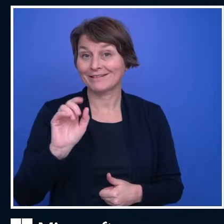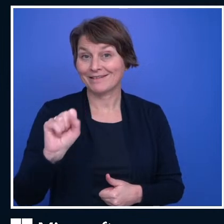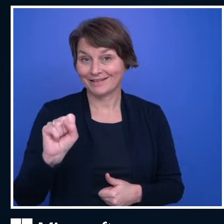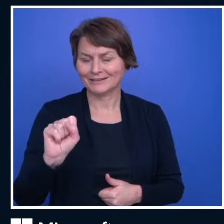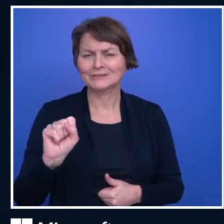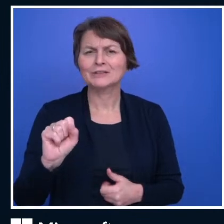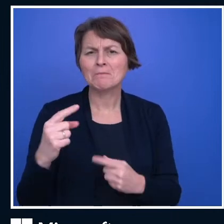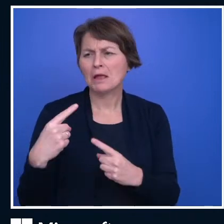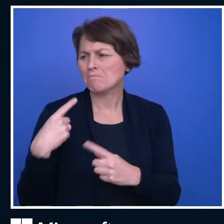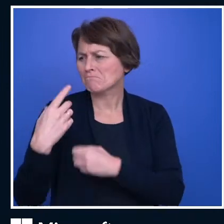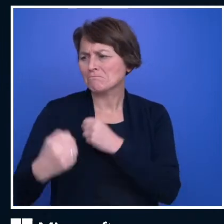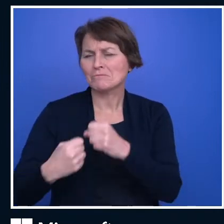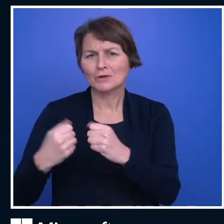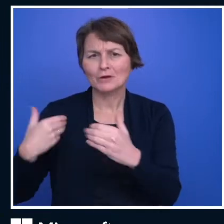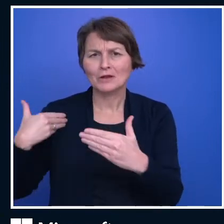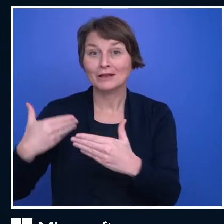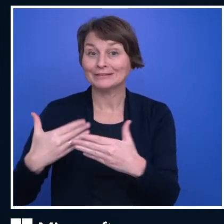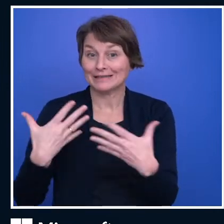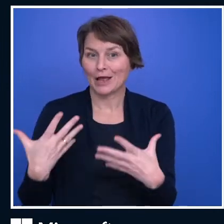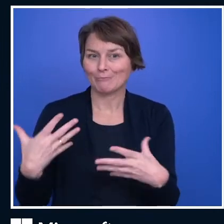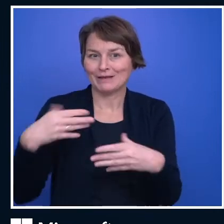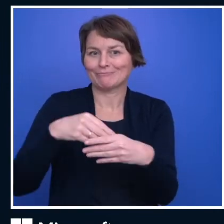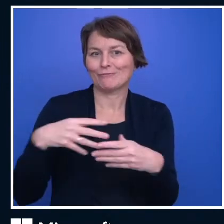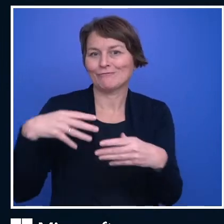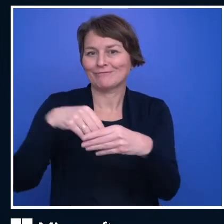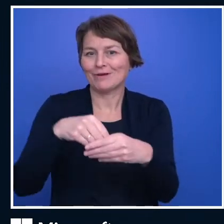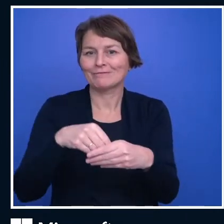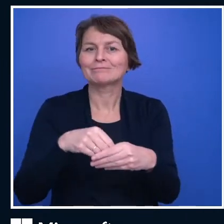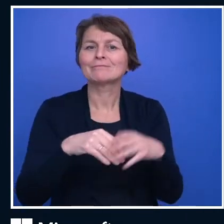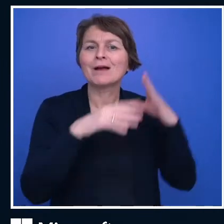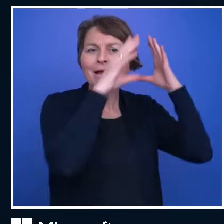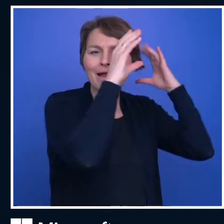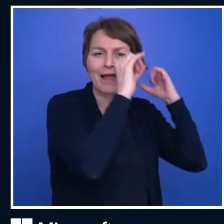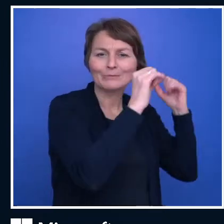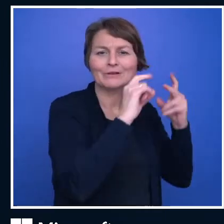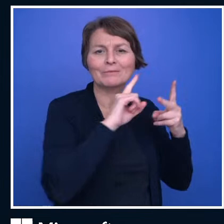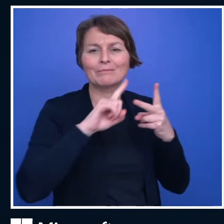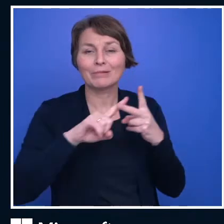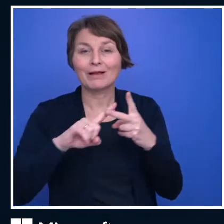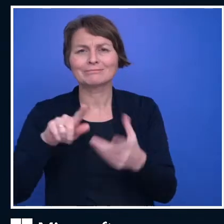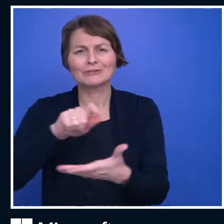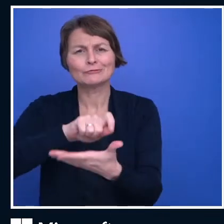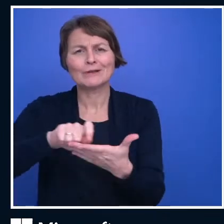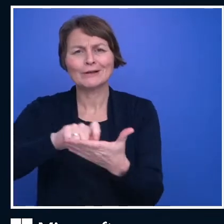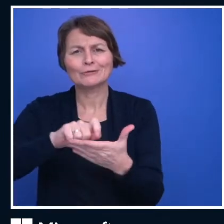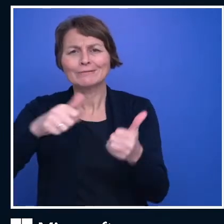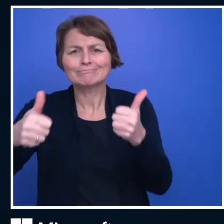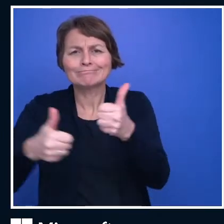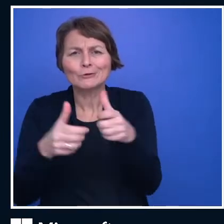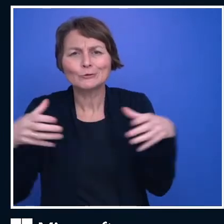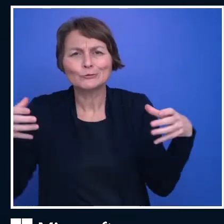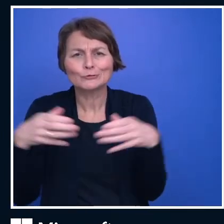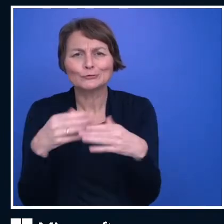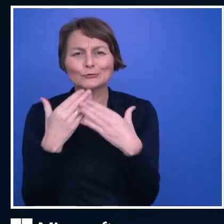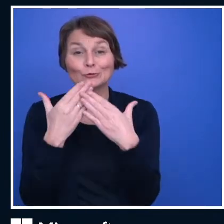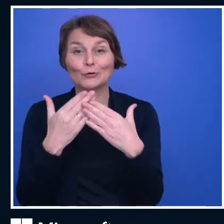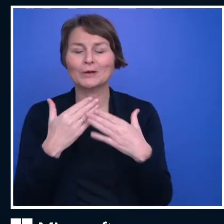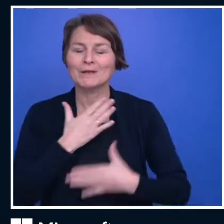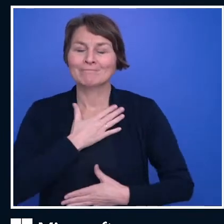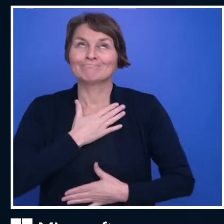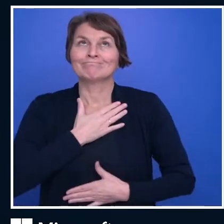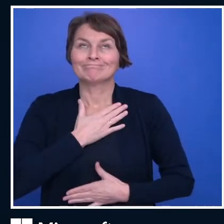for about a year now, and I'm the IEEE Secretary of my student branch. I'm genuinely passionate about technology and